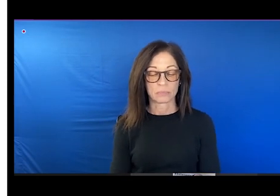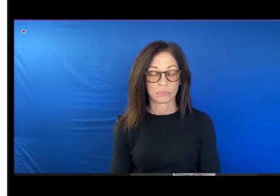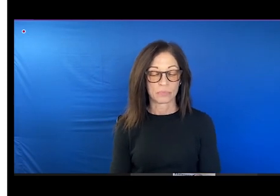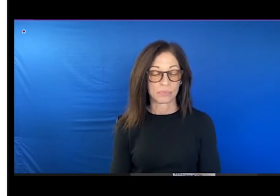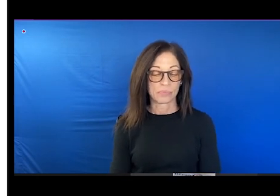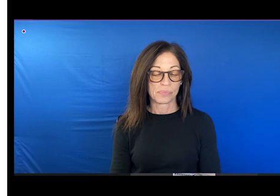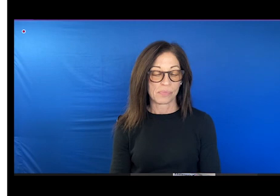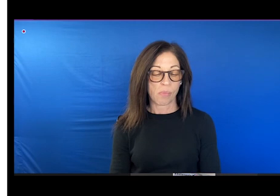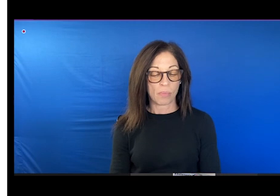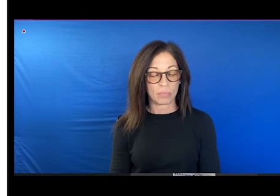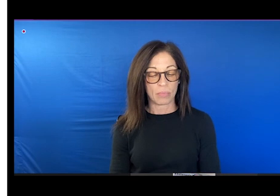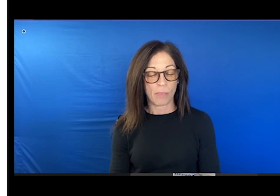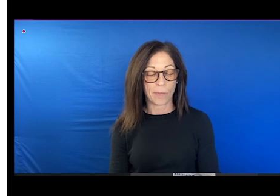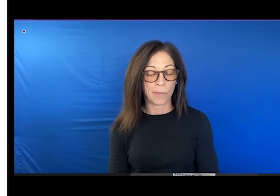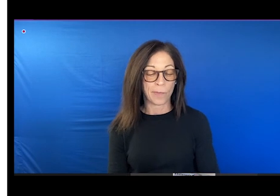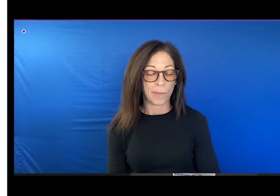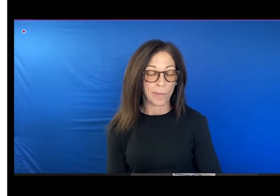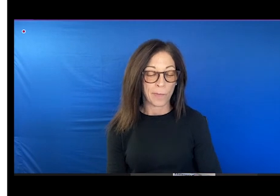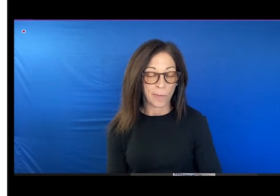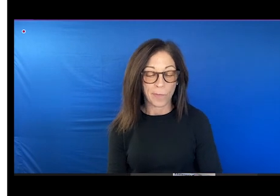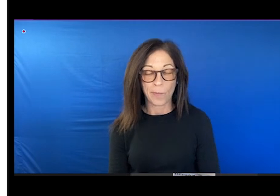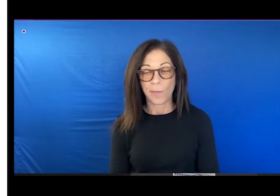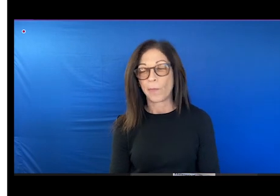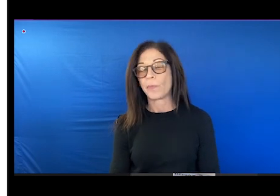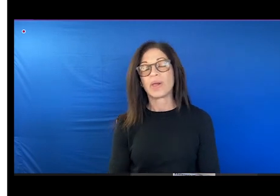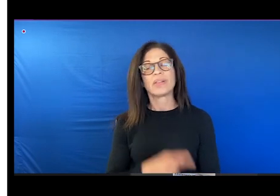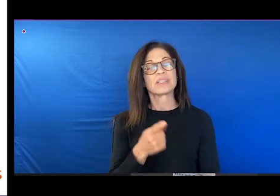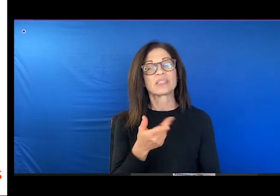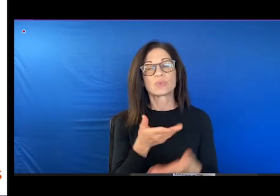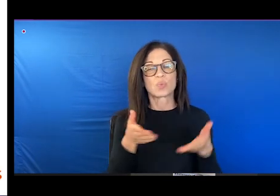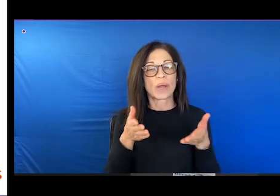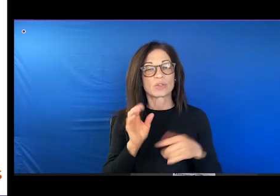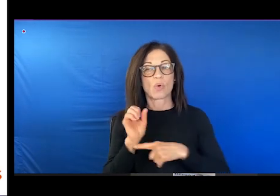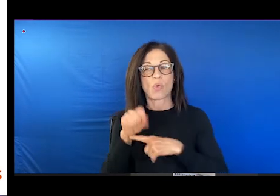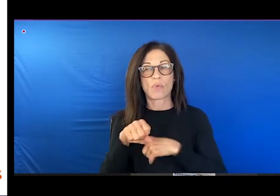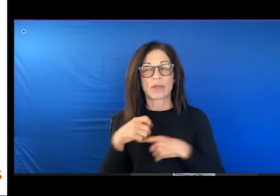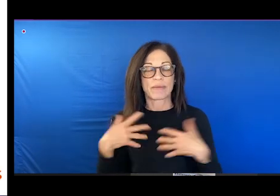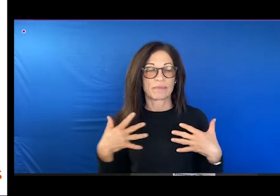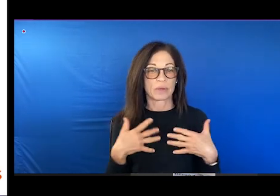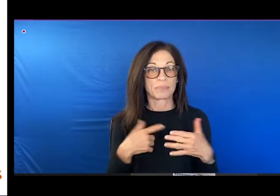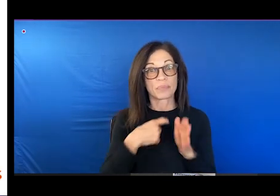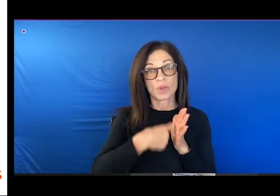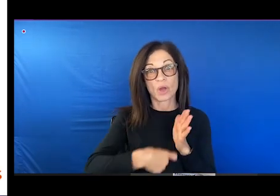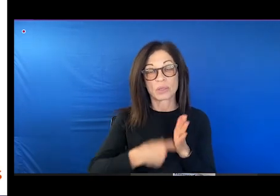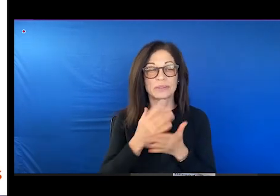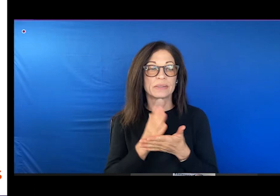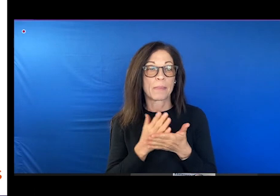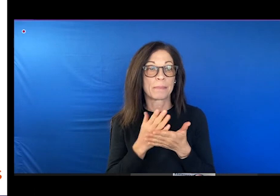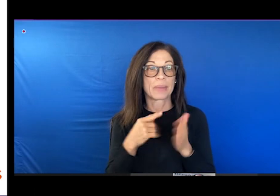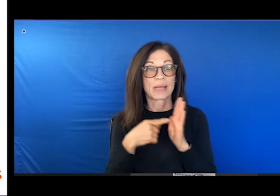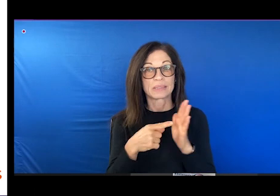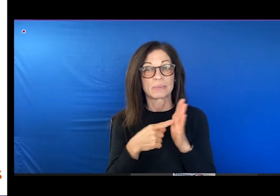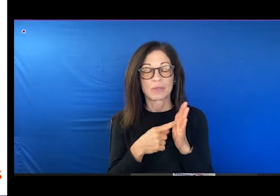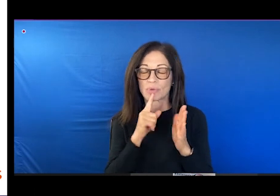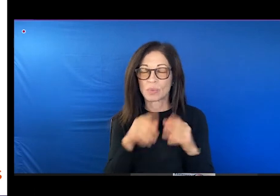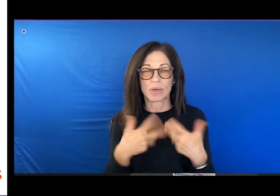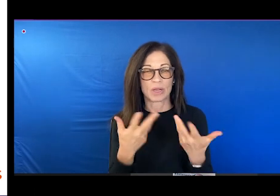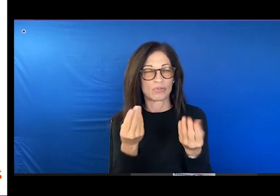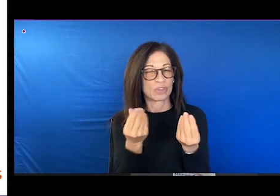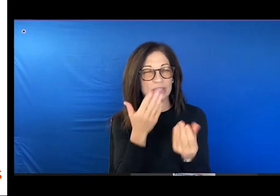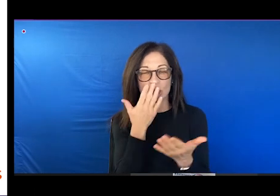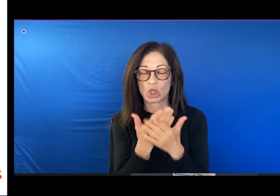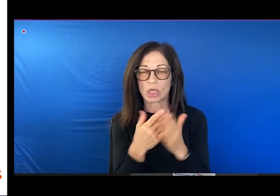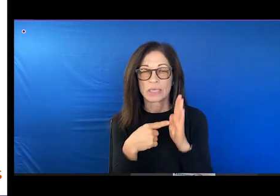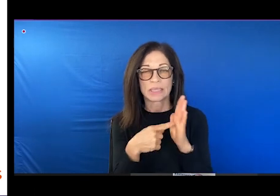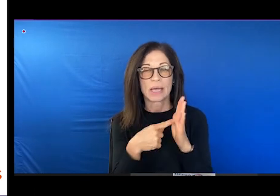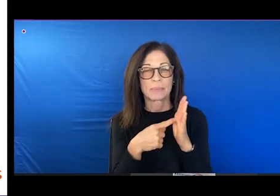I have you can move on. This is ways to overcome fear, cost. These are some examples. I wanted to give